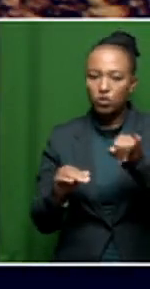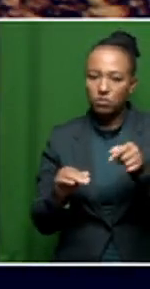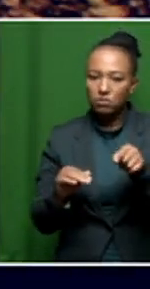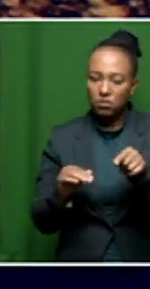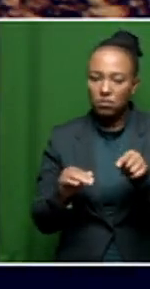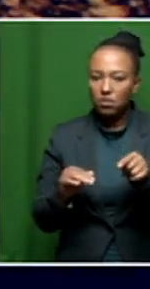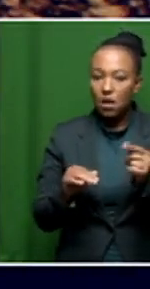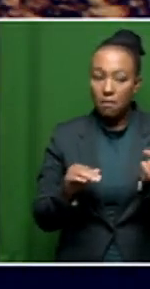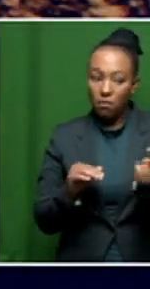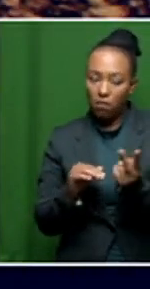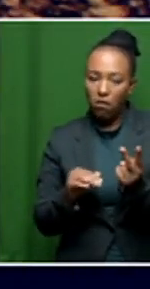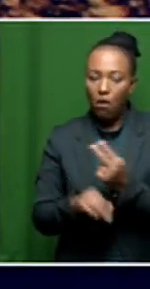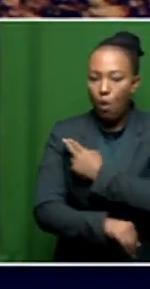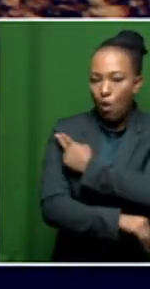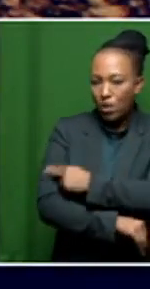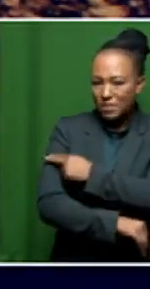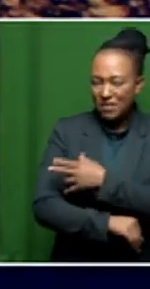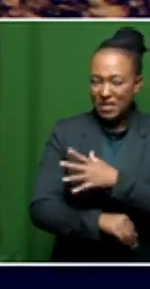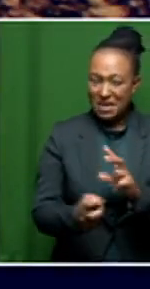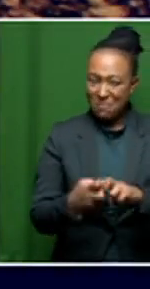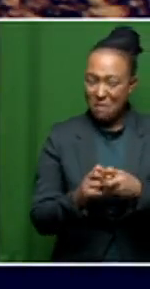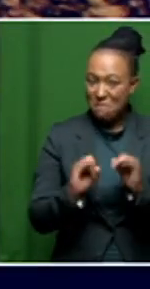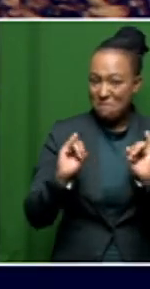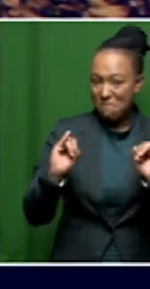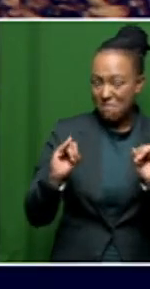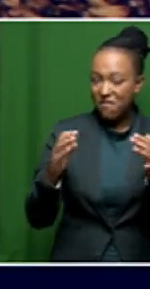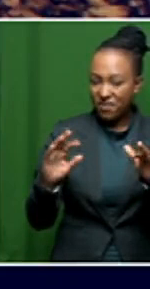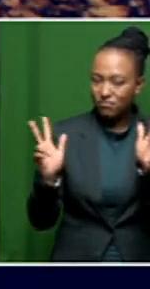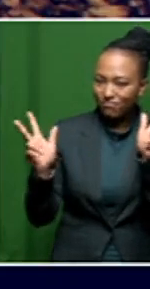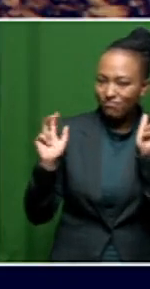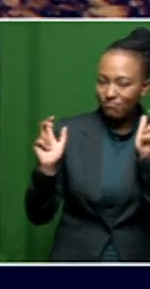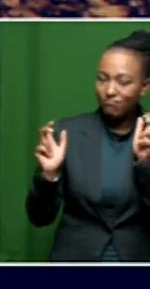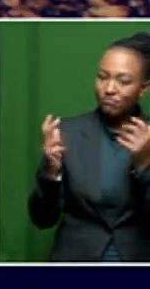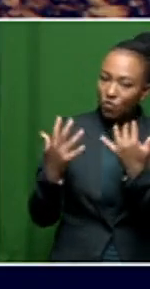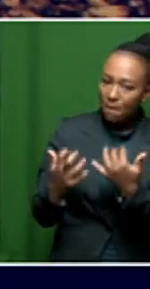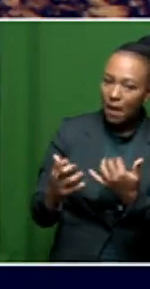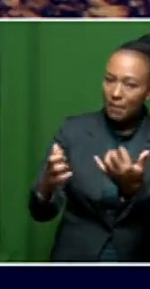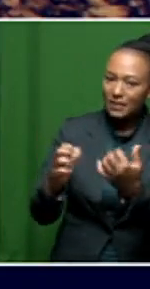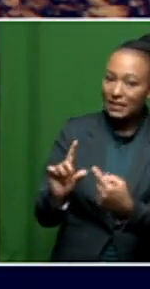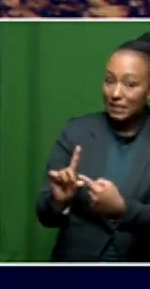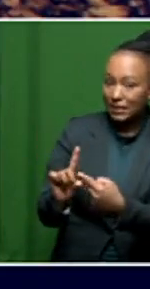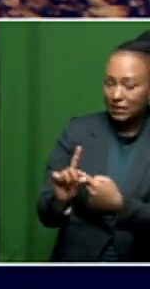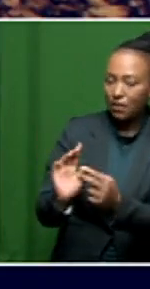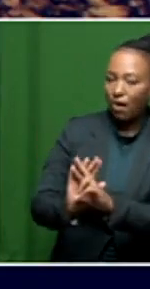Johannesburg. Both hospitals have been beset with problems, and you heard what the parliamentary